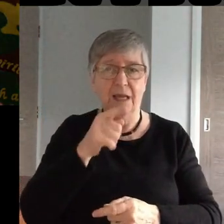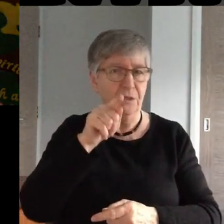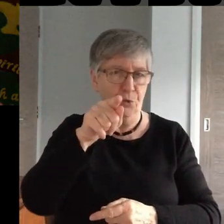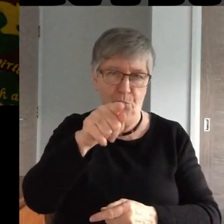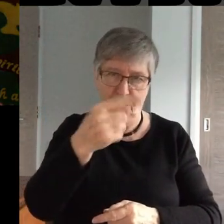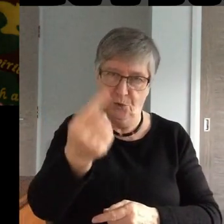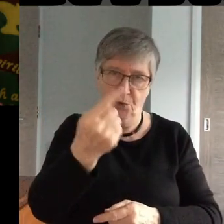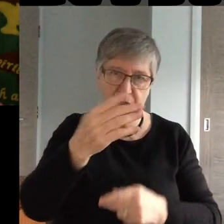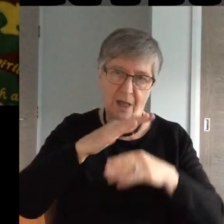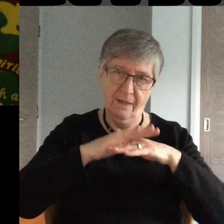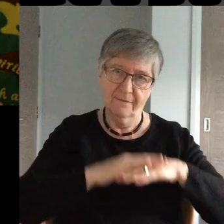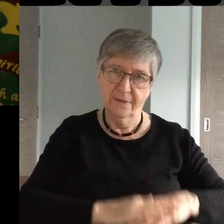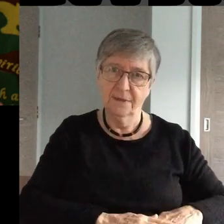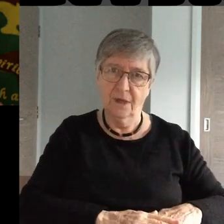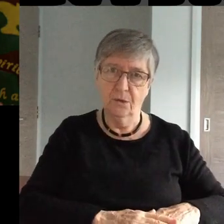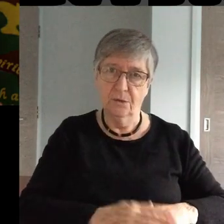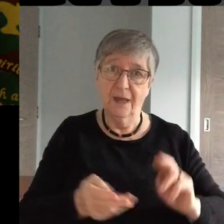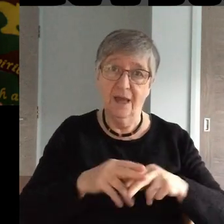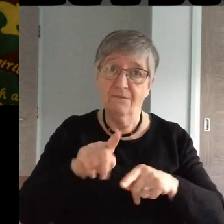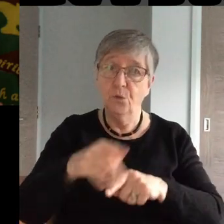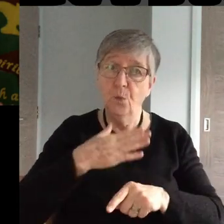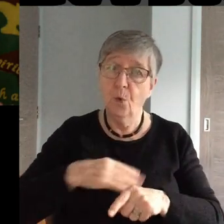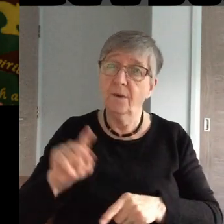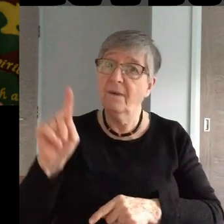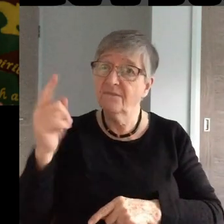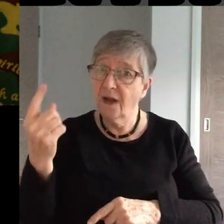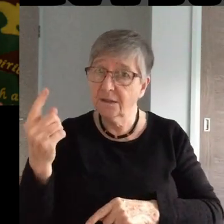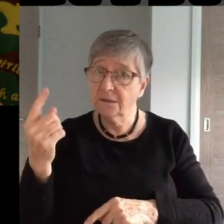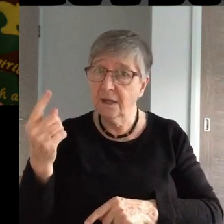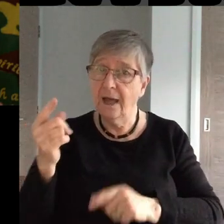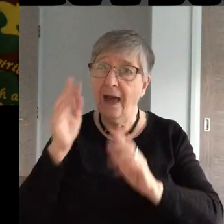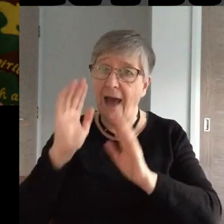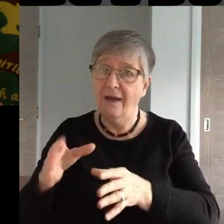king, if you want to be first, you have to be last.